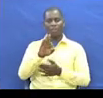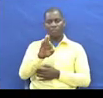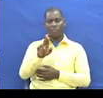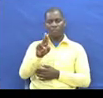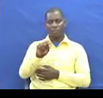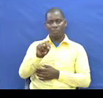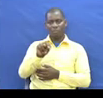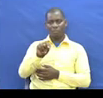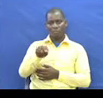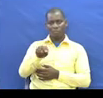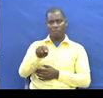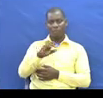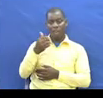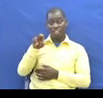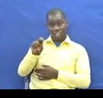of a function.